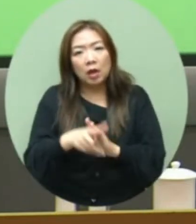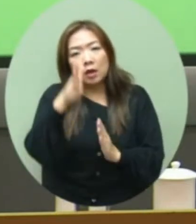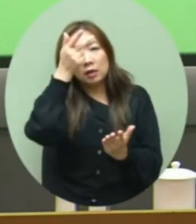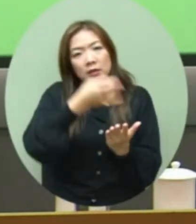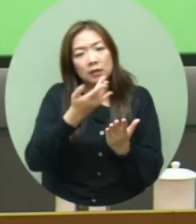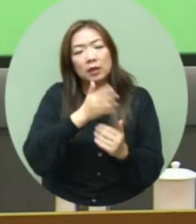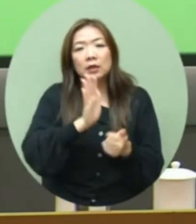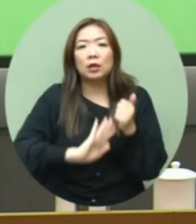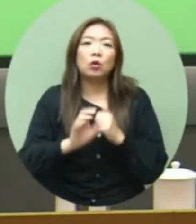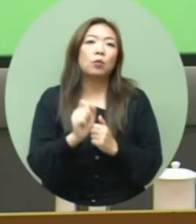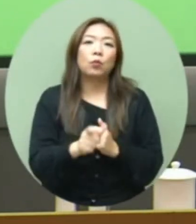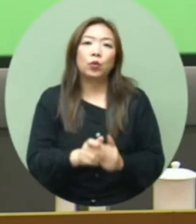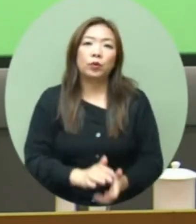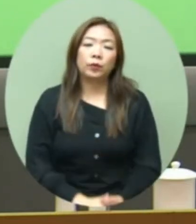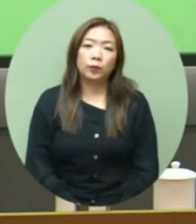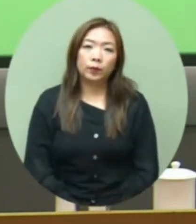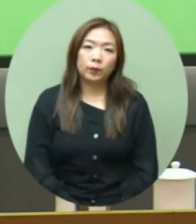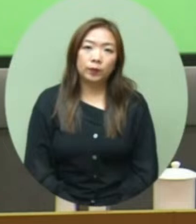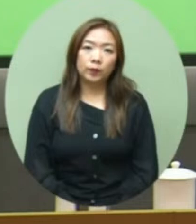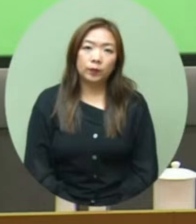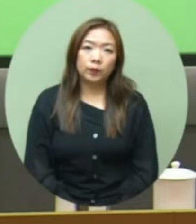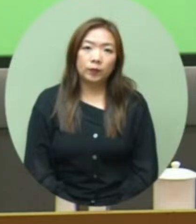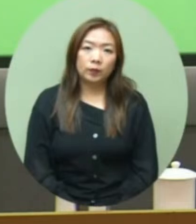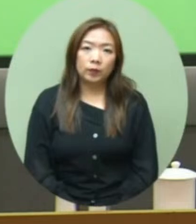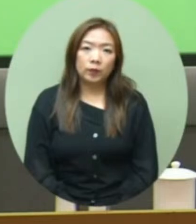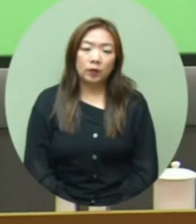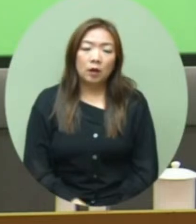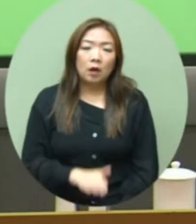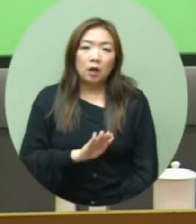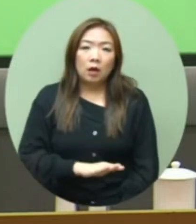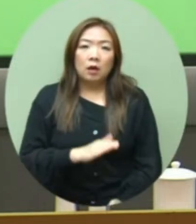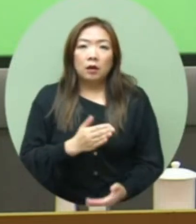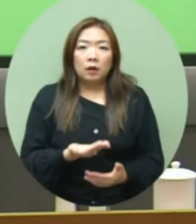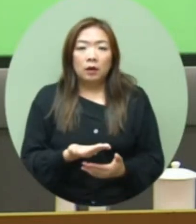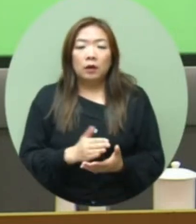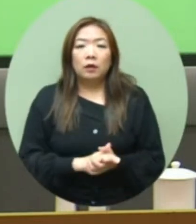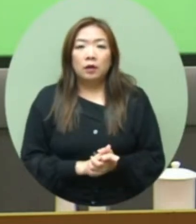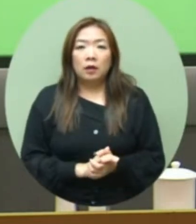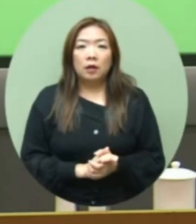So we don't want ordinary people to be affected by measures.